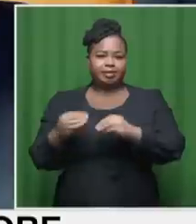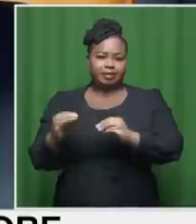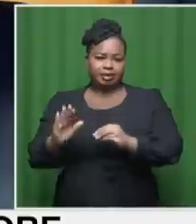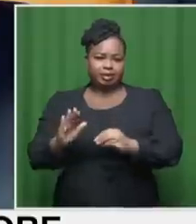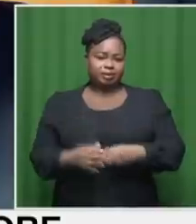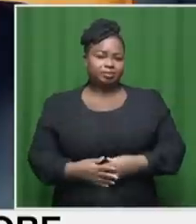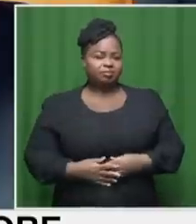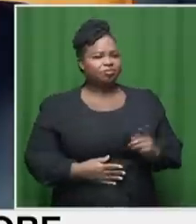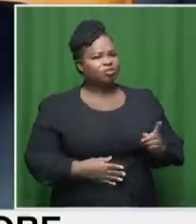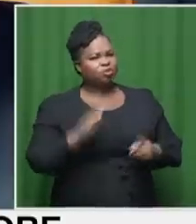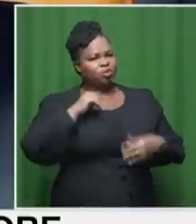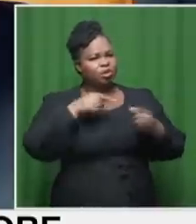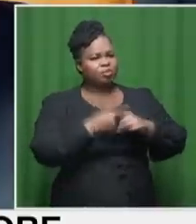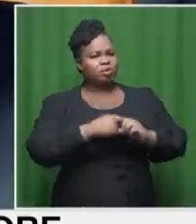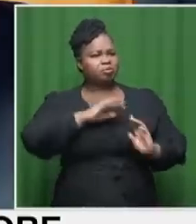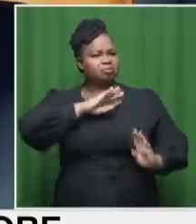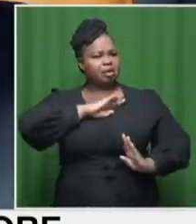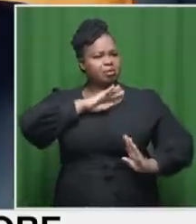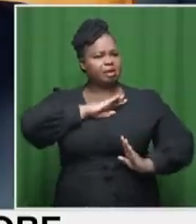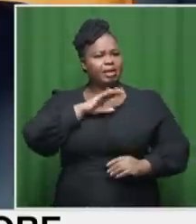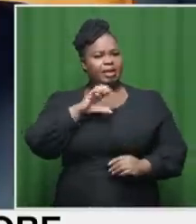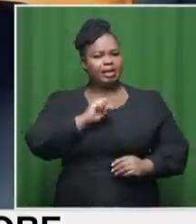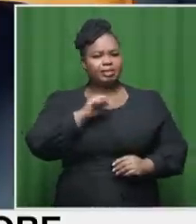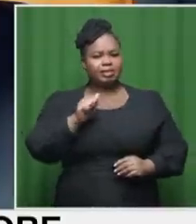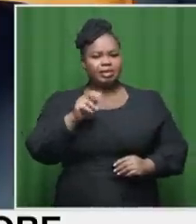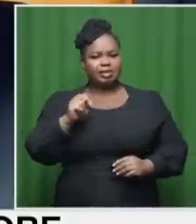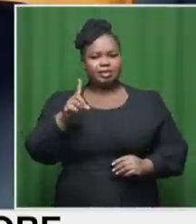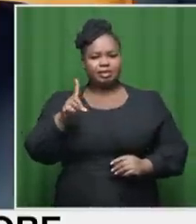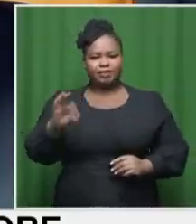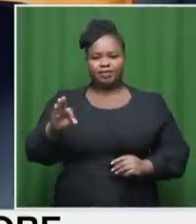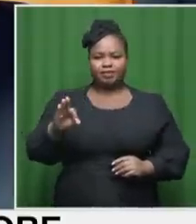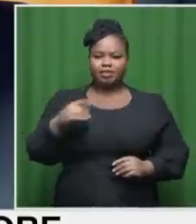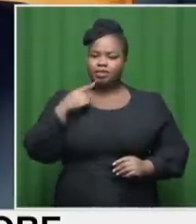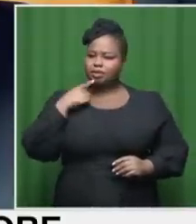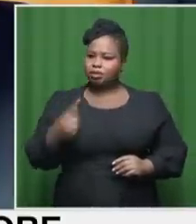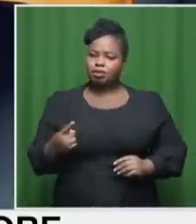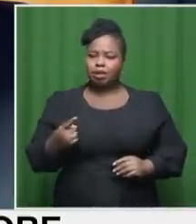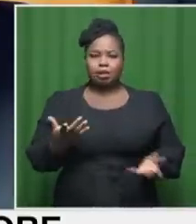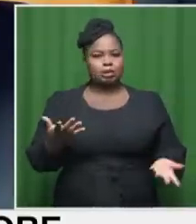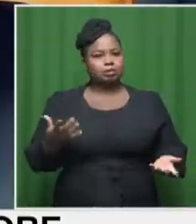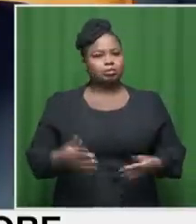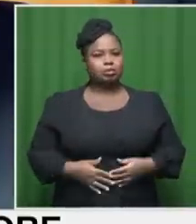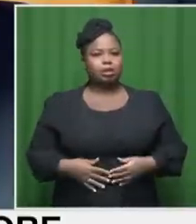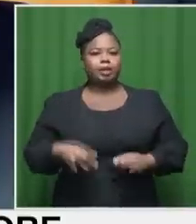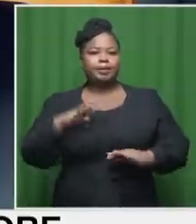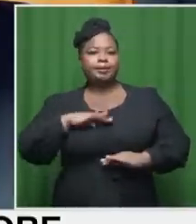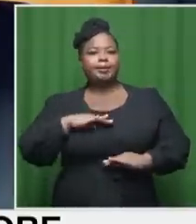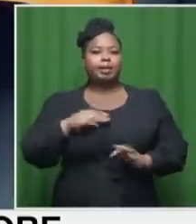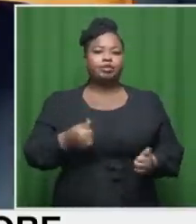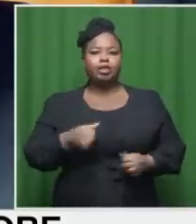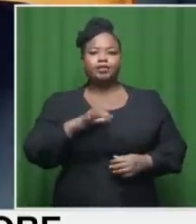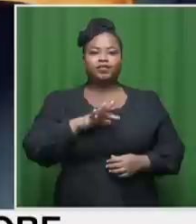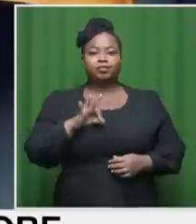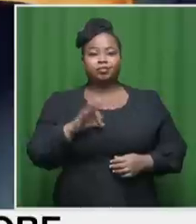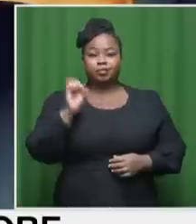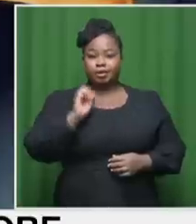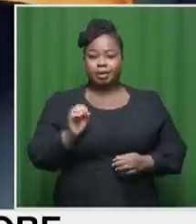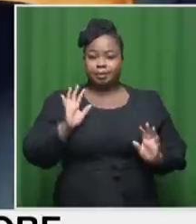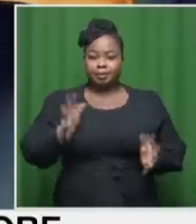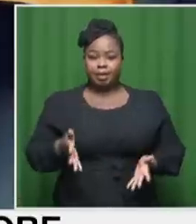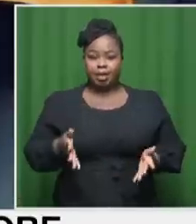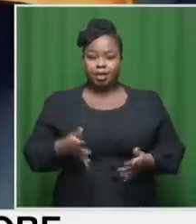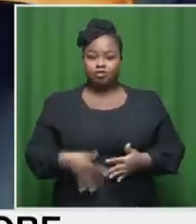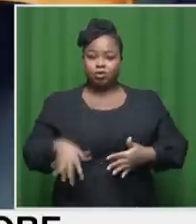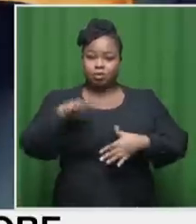the South African National Defence Force. Now, they have said that you'd only been able to satisfactorily meet about 53% of